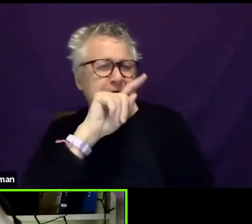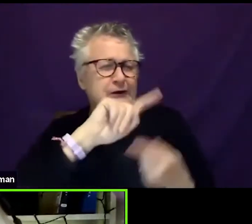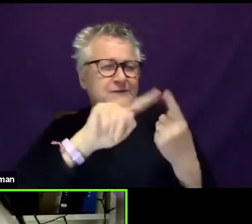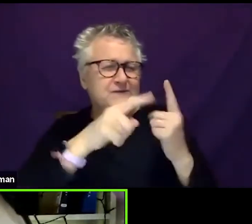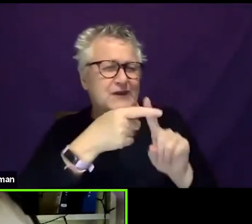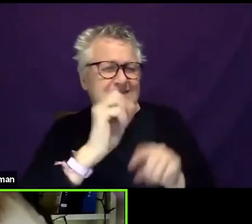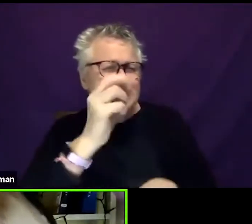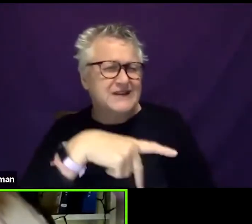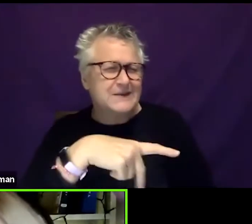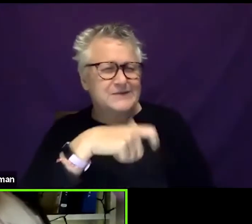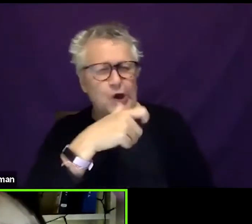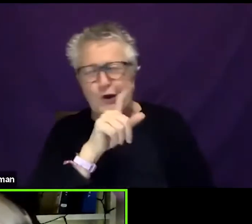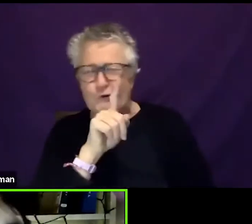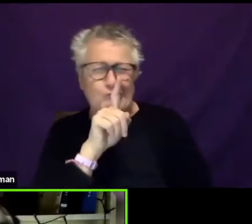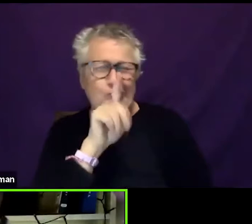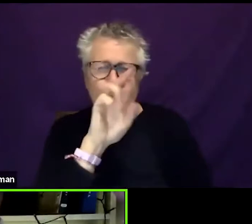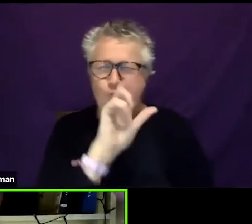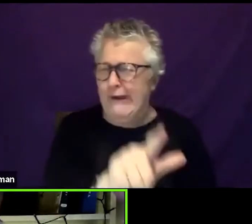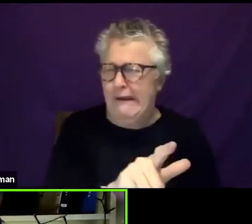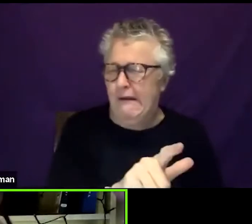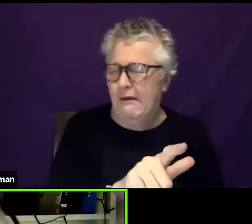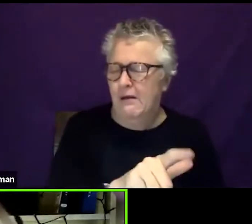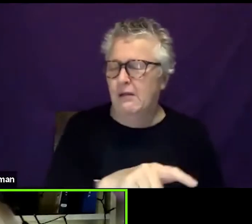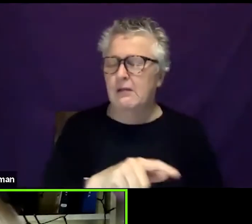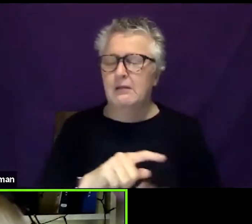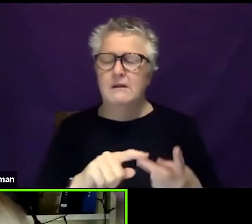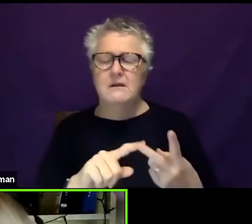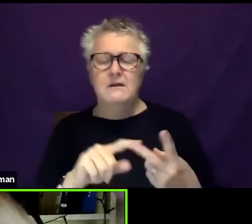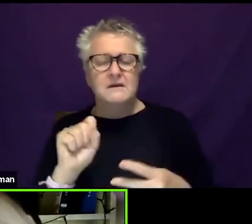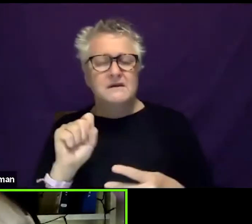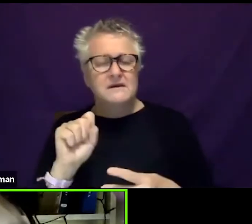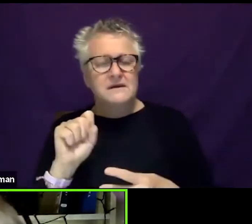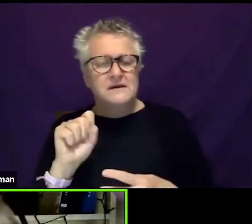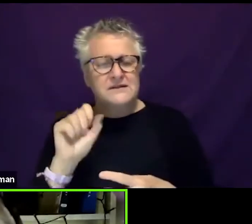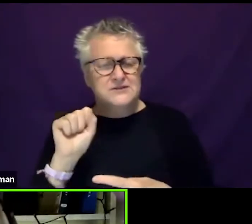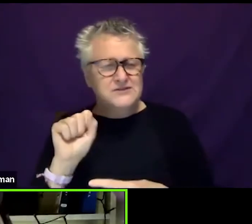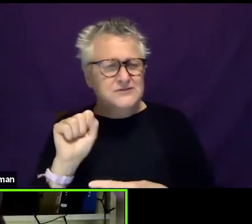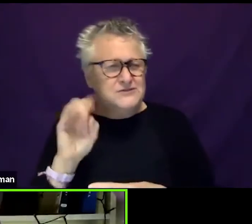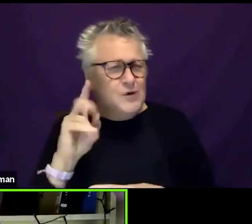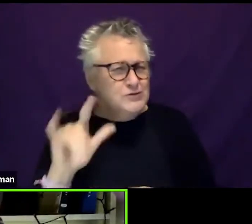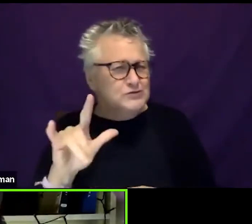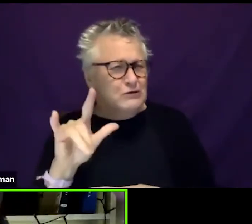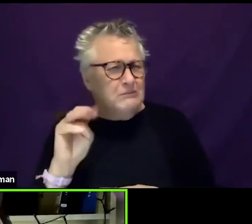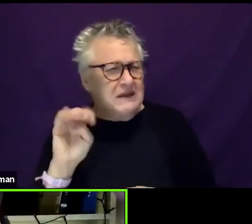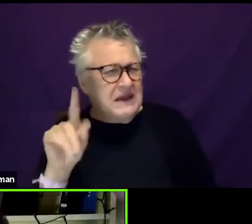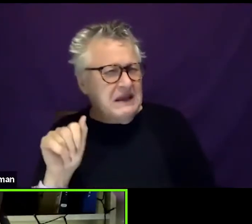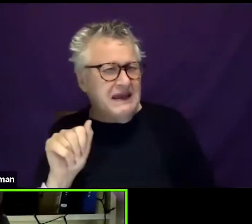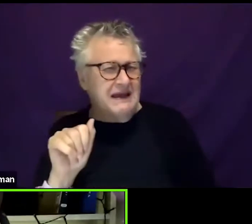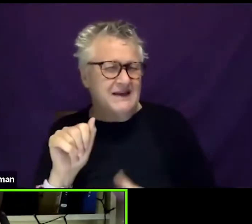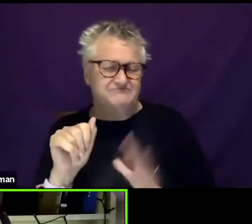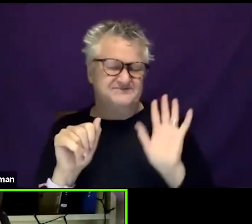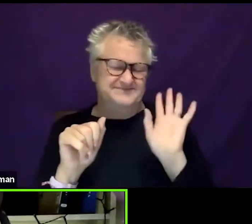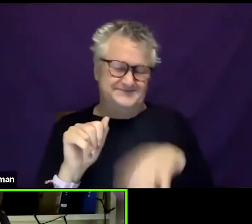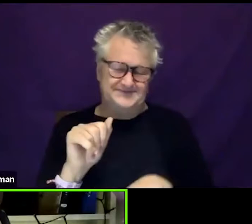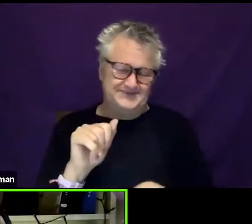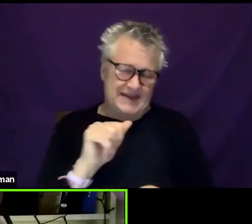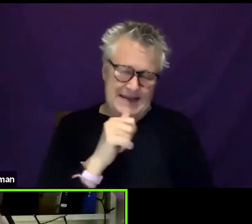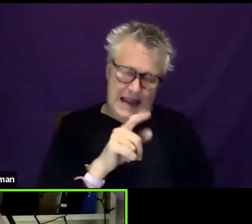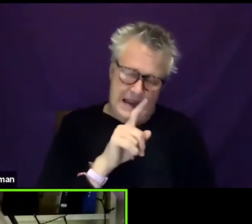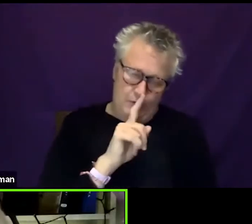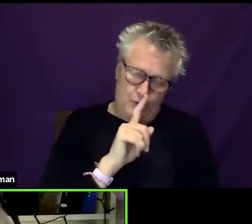real, or, you know, social media or online things, it's not real. Well, they